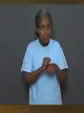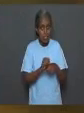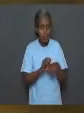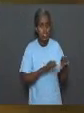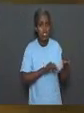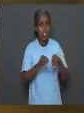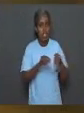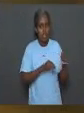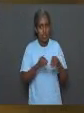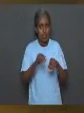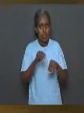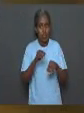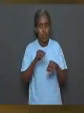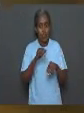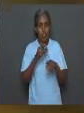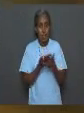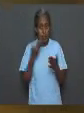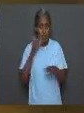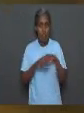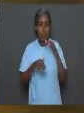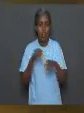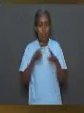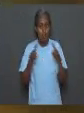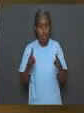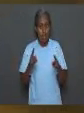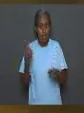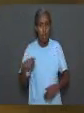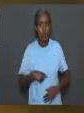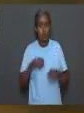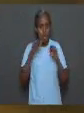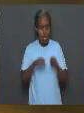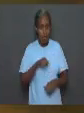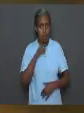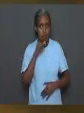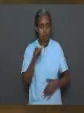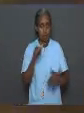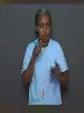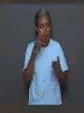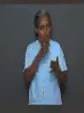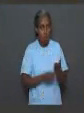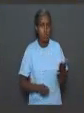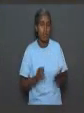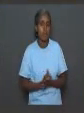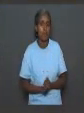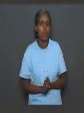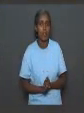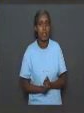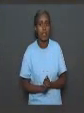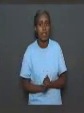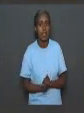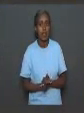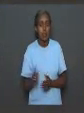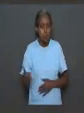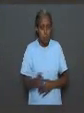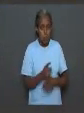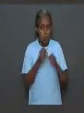beforehand, but we cannot know the outcome. In probability